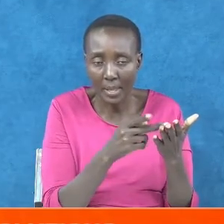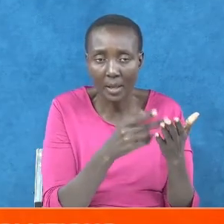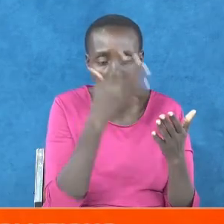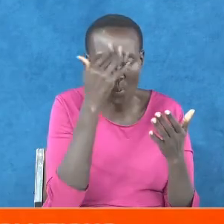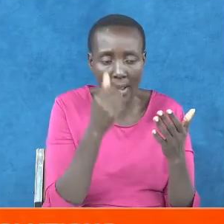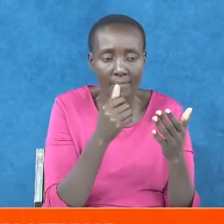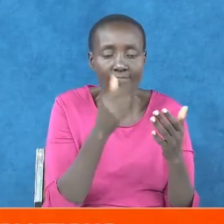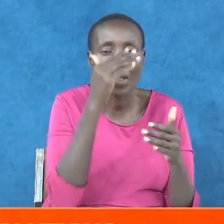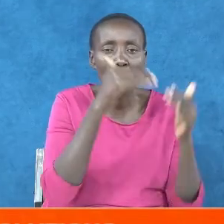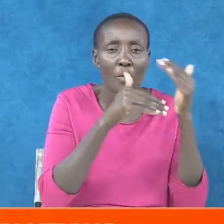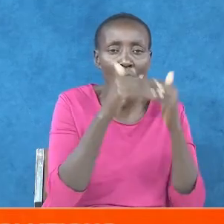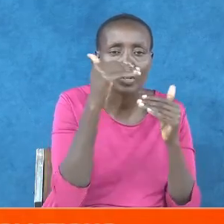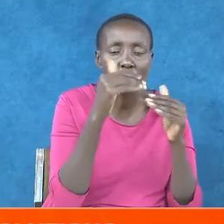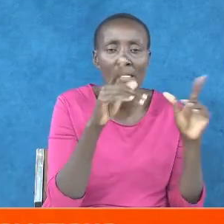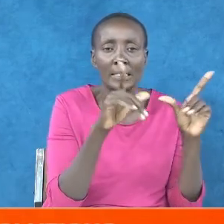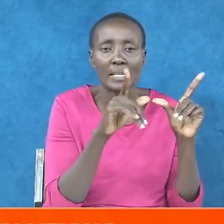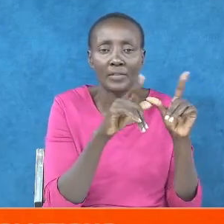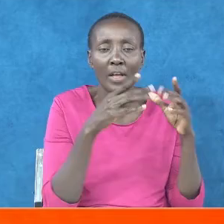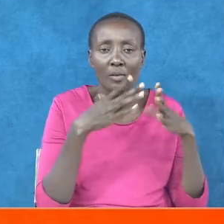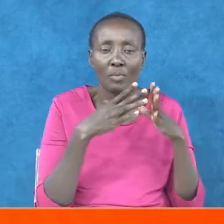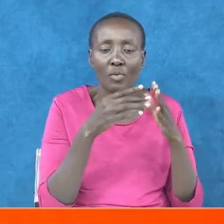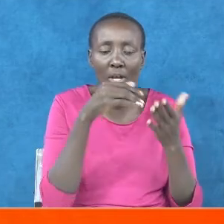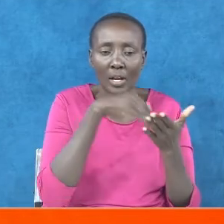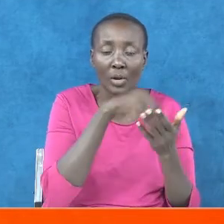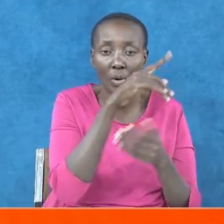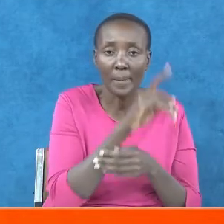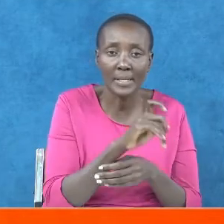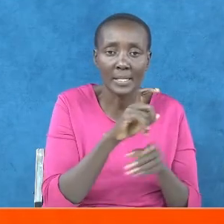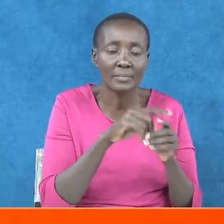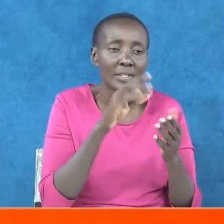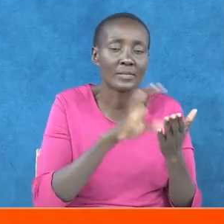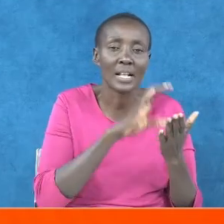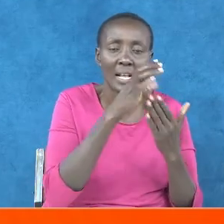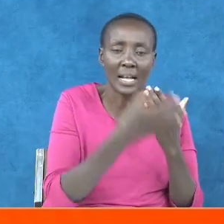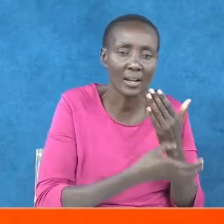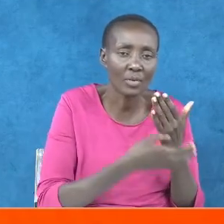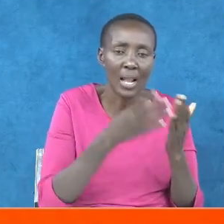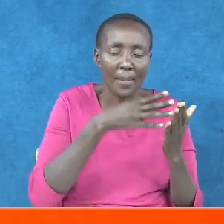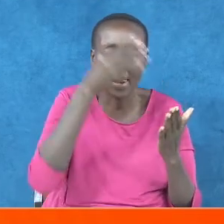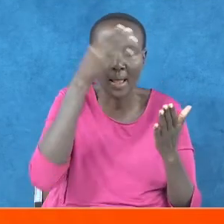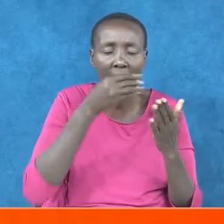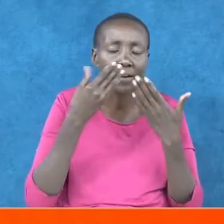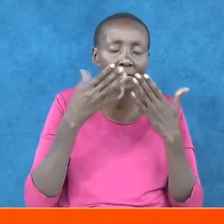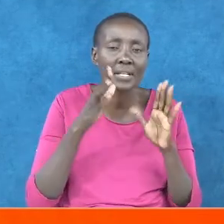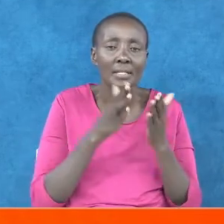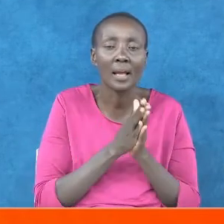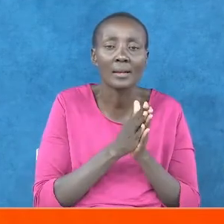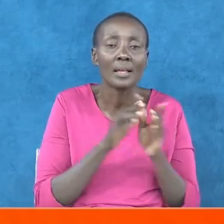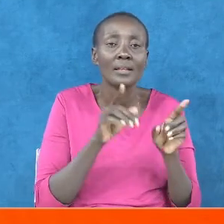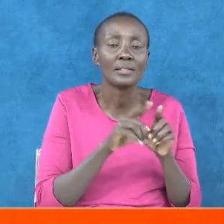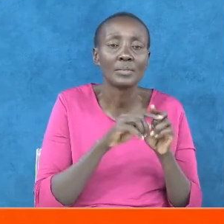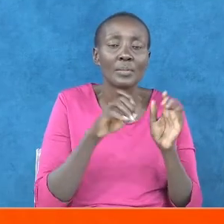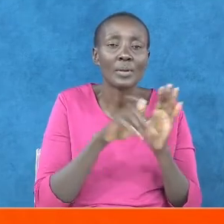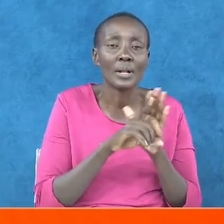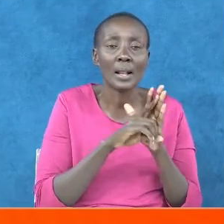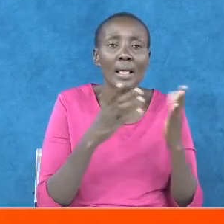have to get certified arbitrators who've gone through the requisite curriculum and are acknowledged by our own branch, the CIAB,